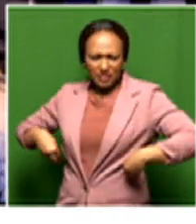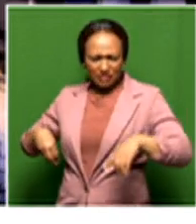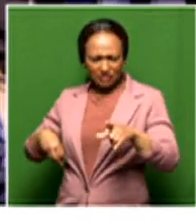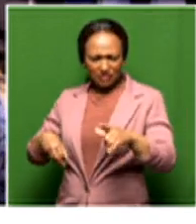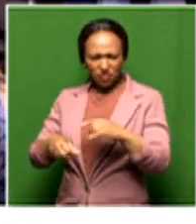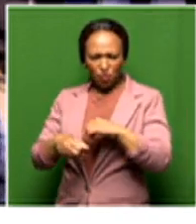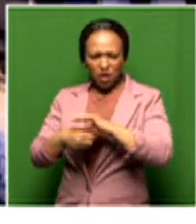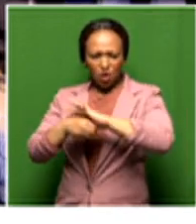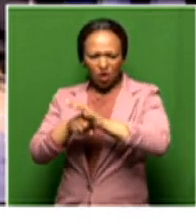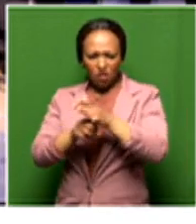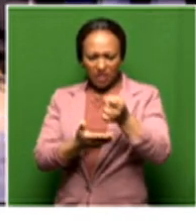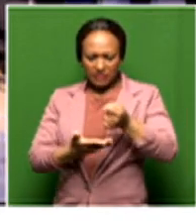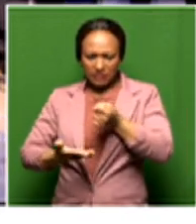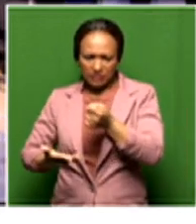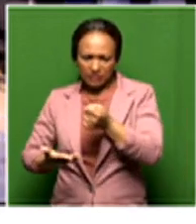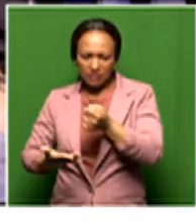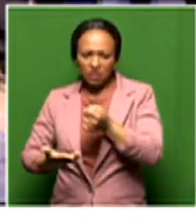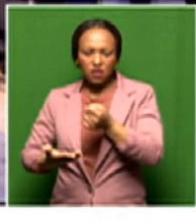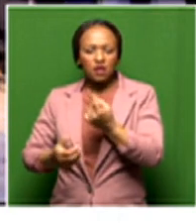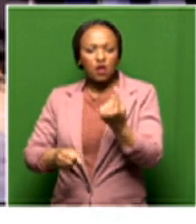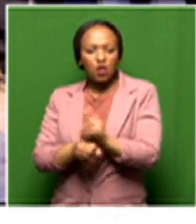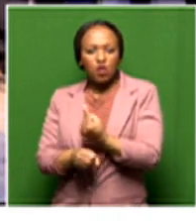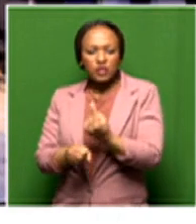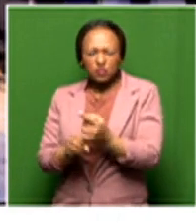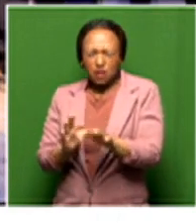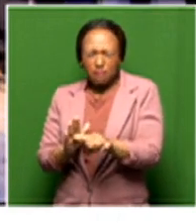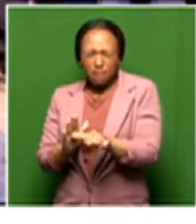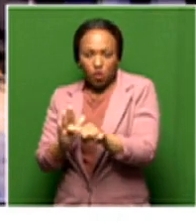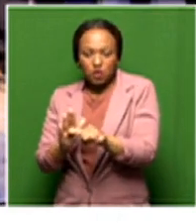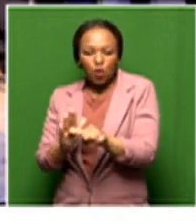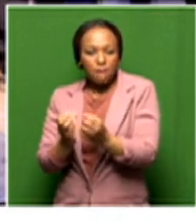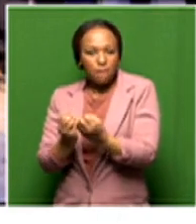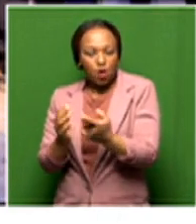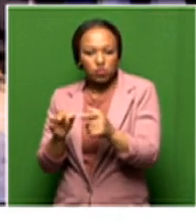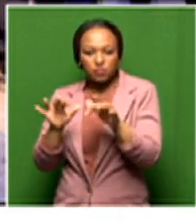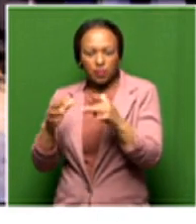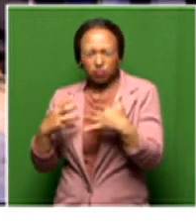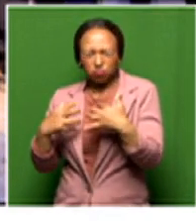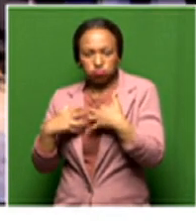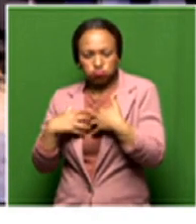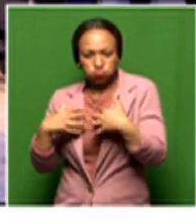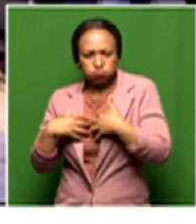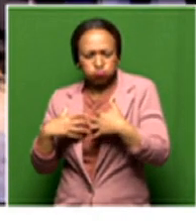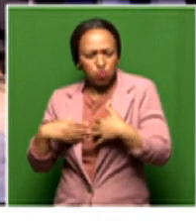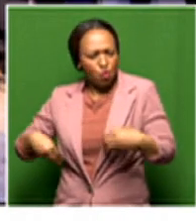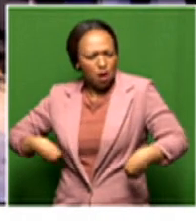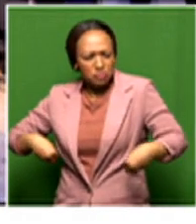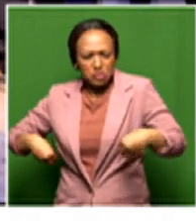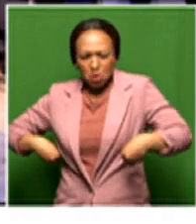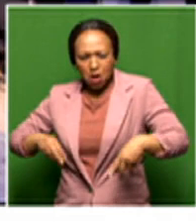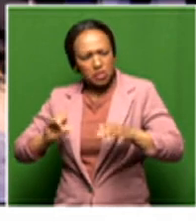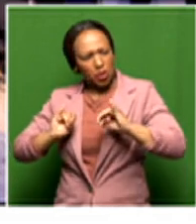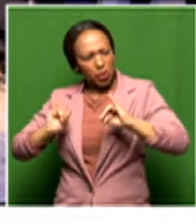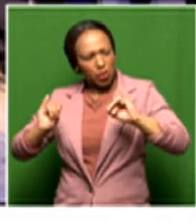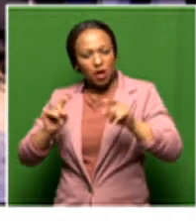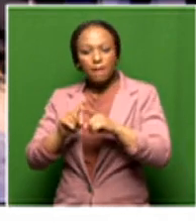around COVID-19 funds, and this has always been a key worry. And you explained to us, you know, some of your priority areas